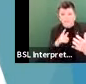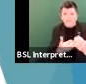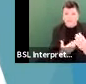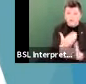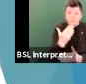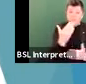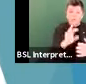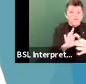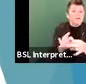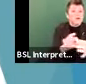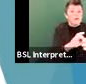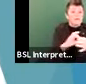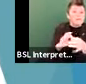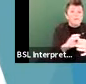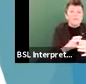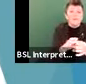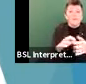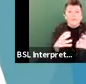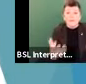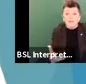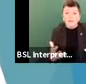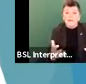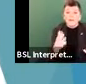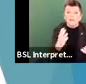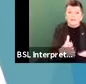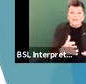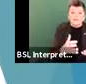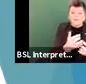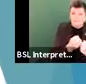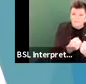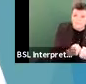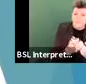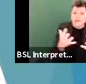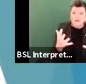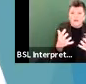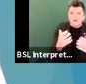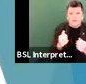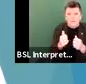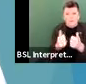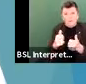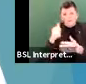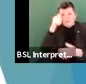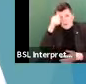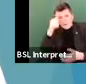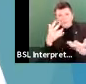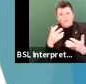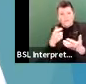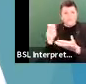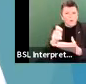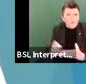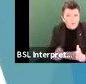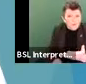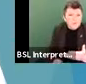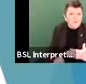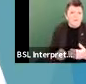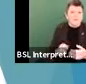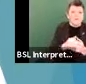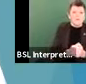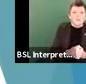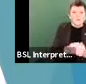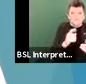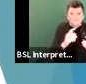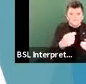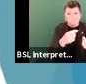of concatenation of many well-known authors from Piketty to Mike